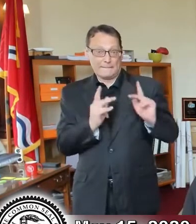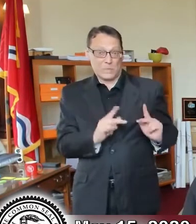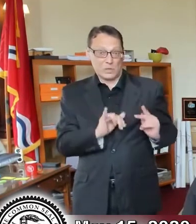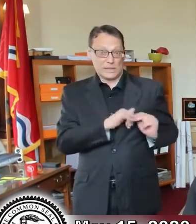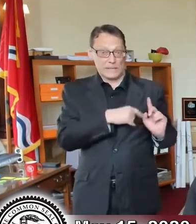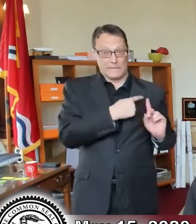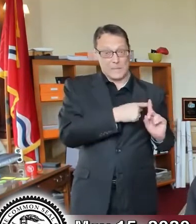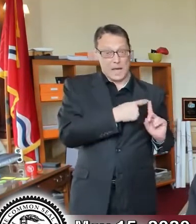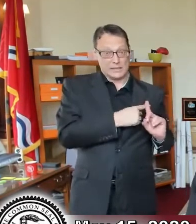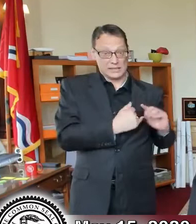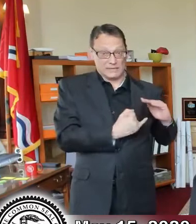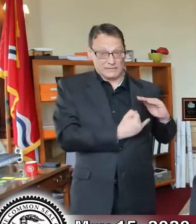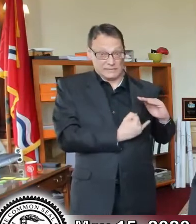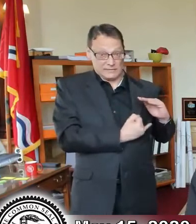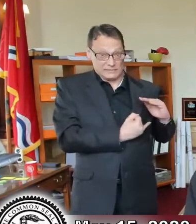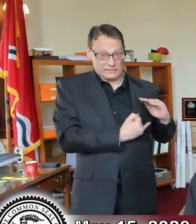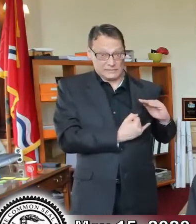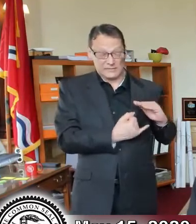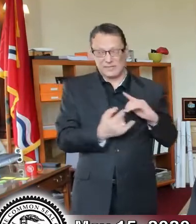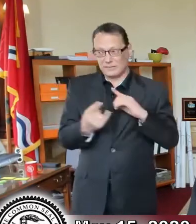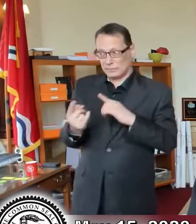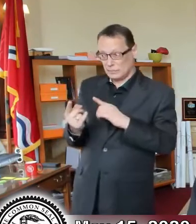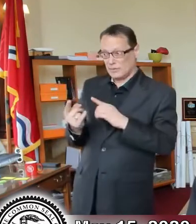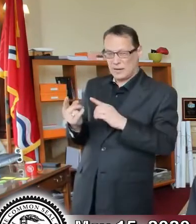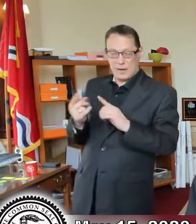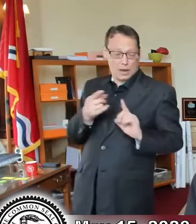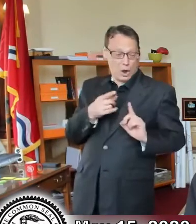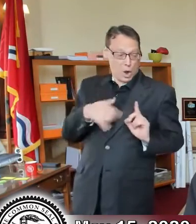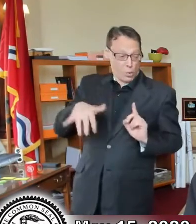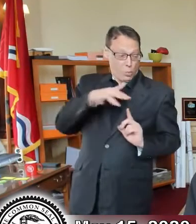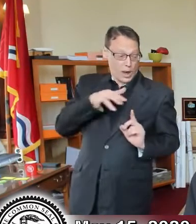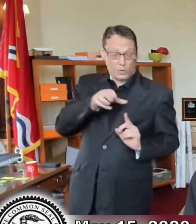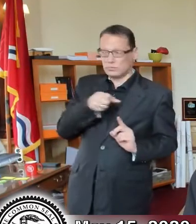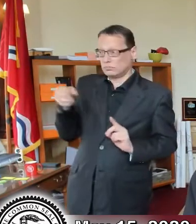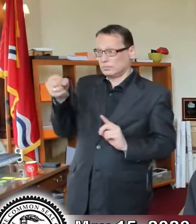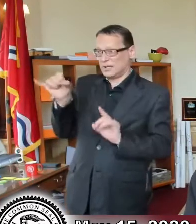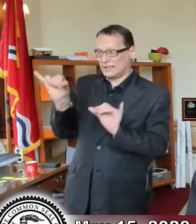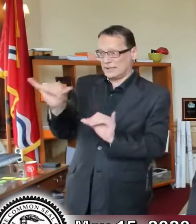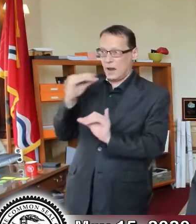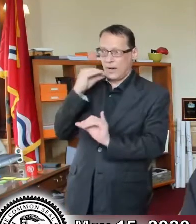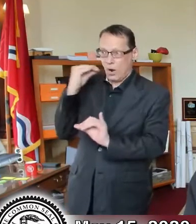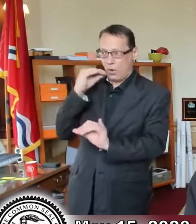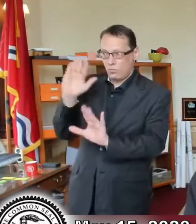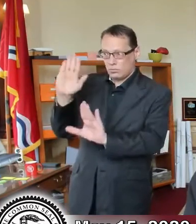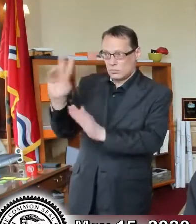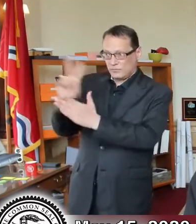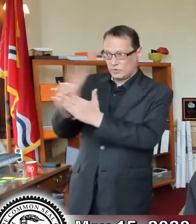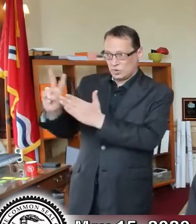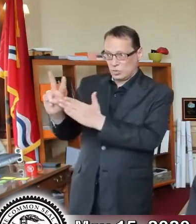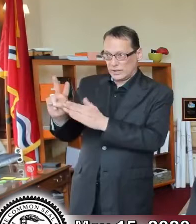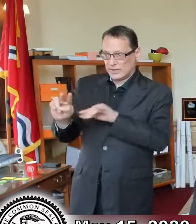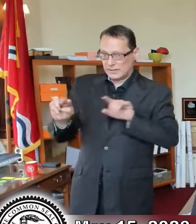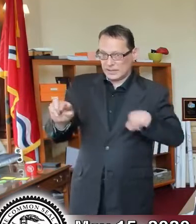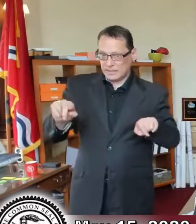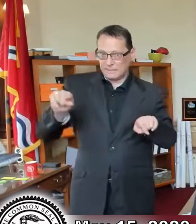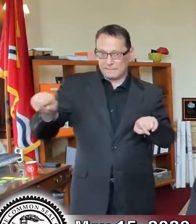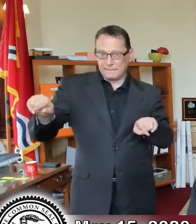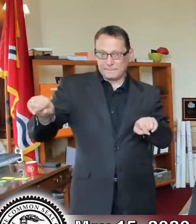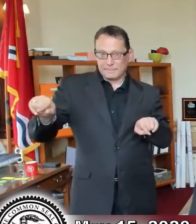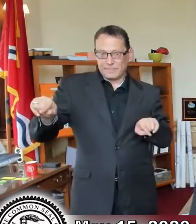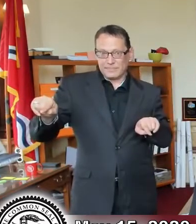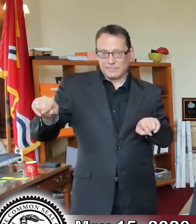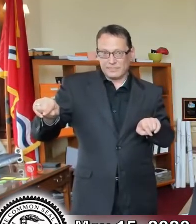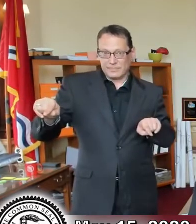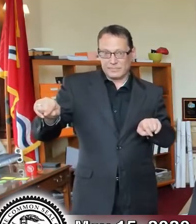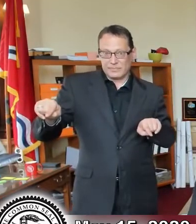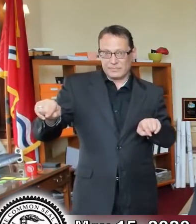positive, quarantine the people that have been around that person so that nobody, neither the person who's positive or the